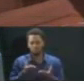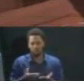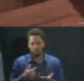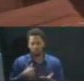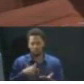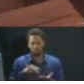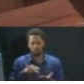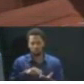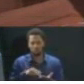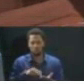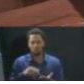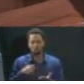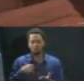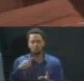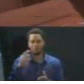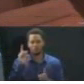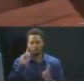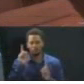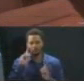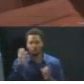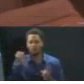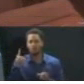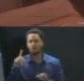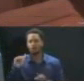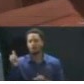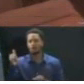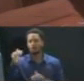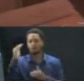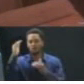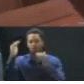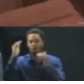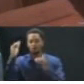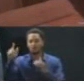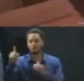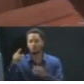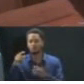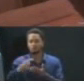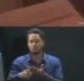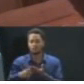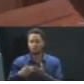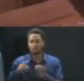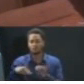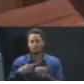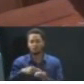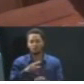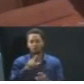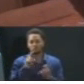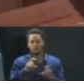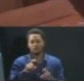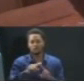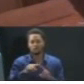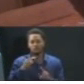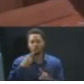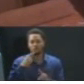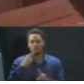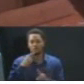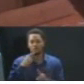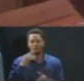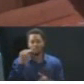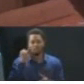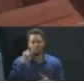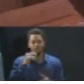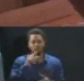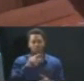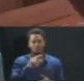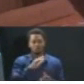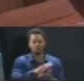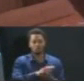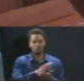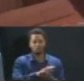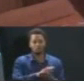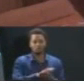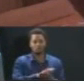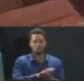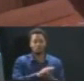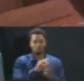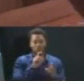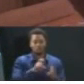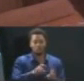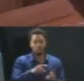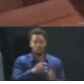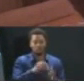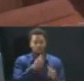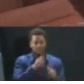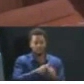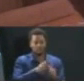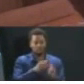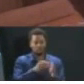heard adults ask about these tests. When I explained that there is a program that rewards the state with money for the schools for testing kids each year, his